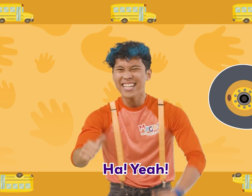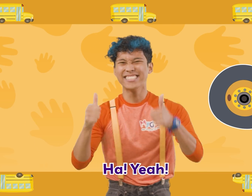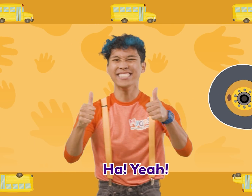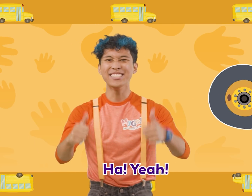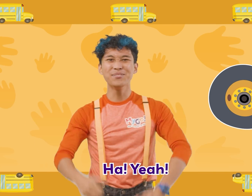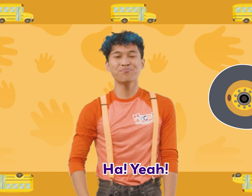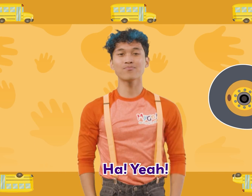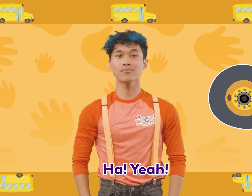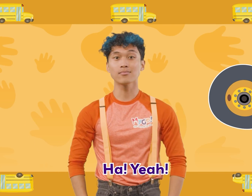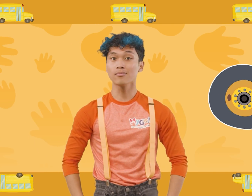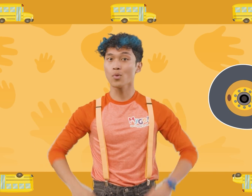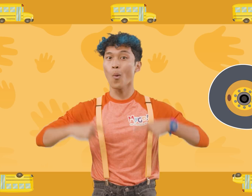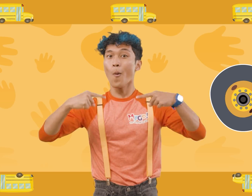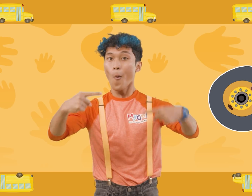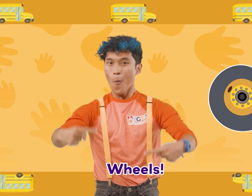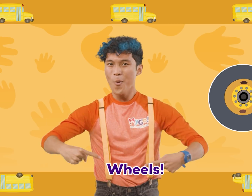Yeah!